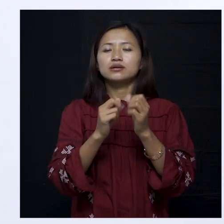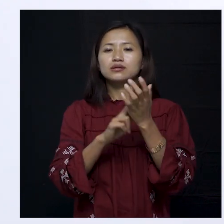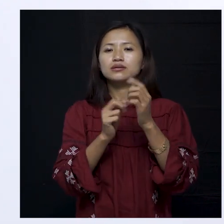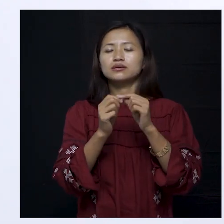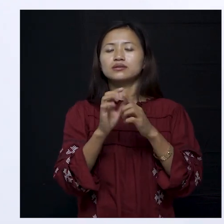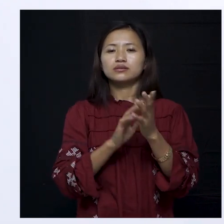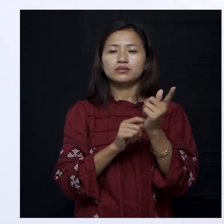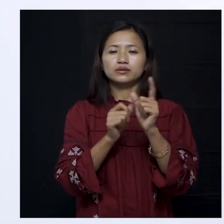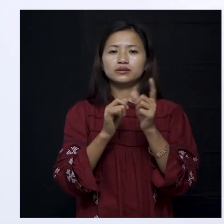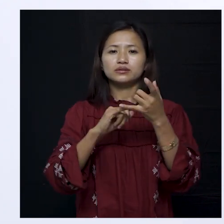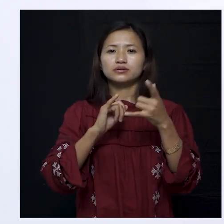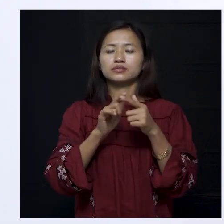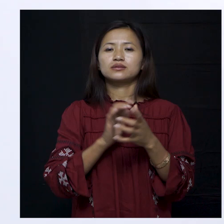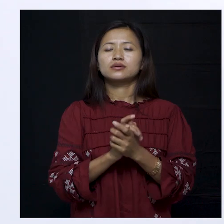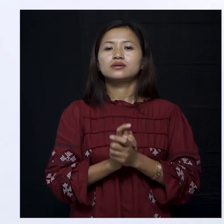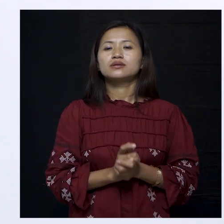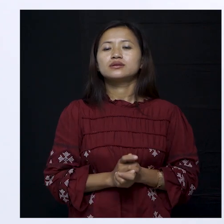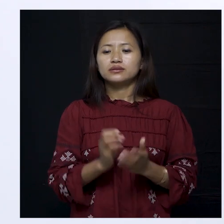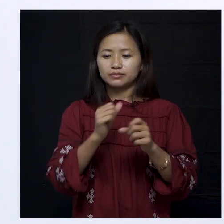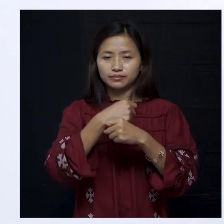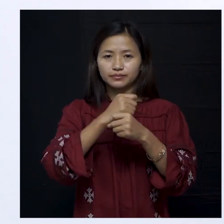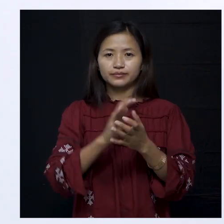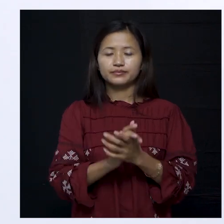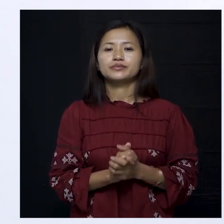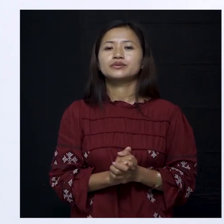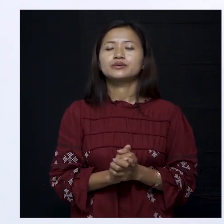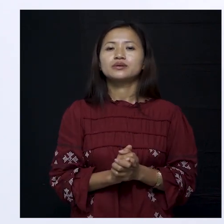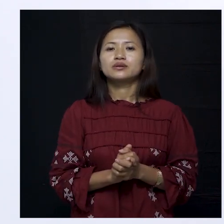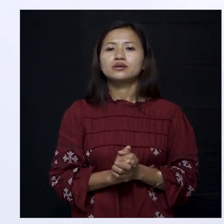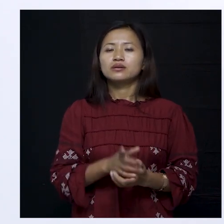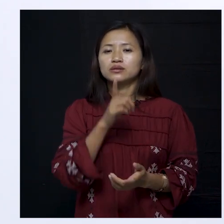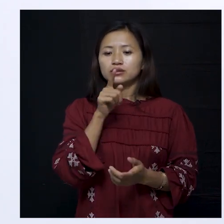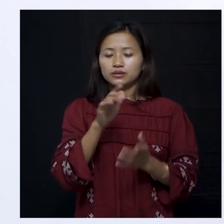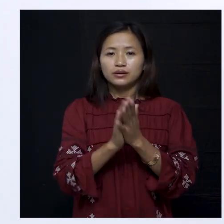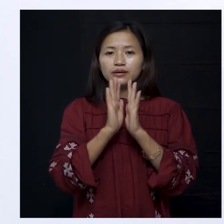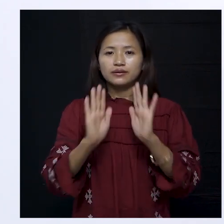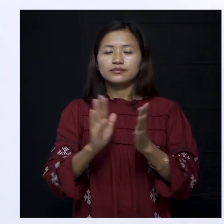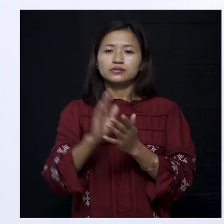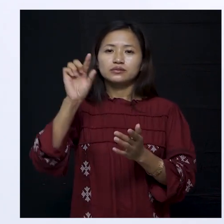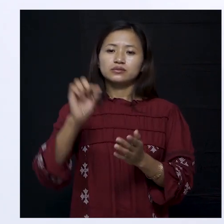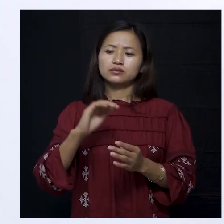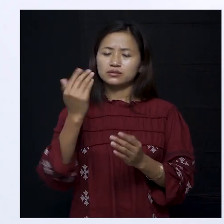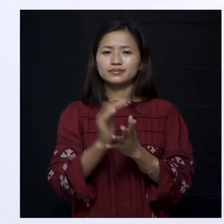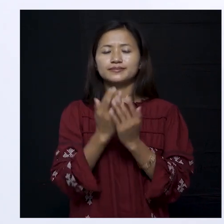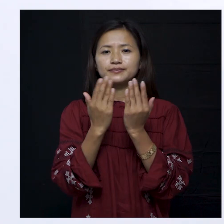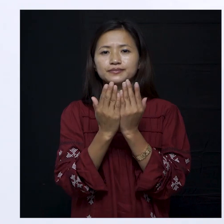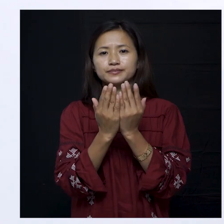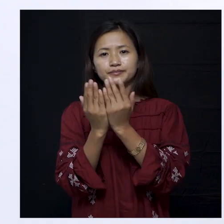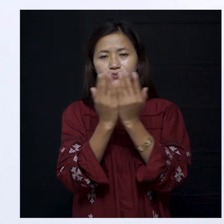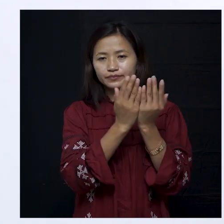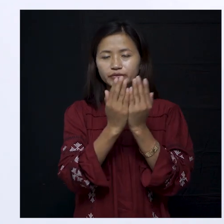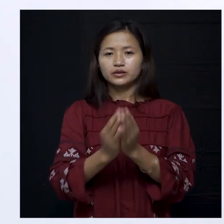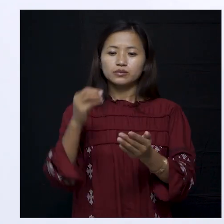write random points as you want. You have to make some analysis. That means you have to do some study and then you have to put